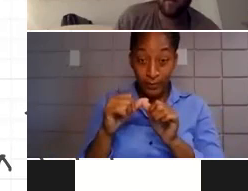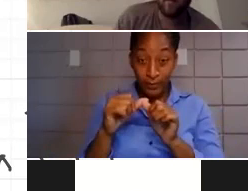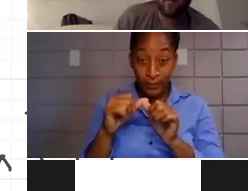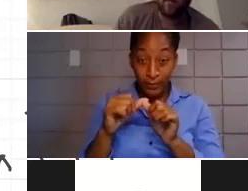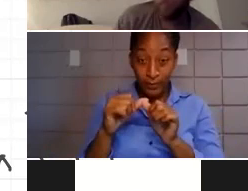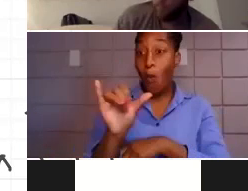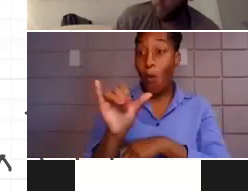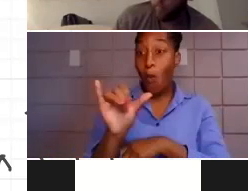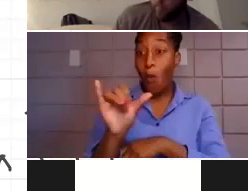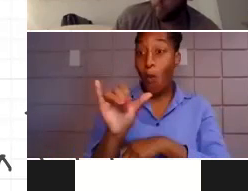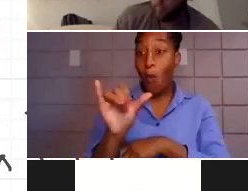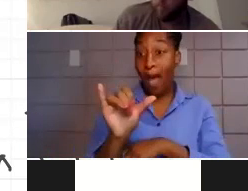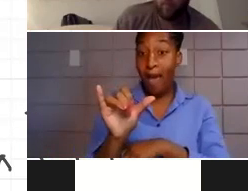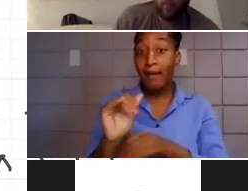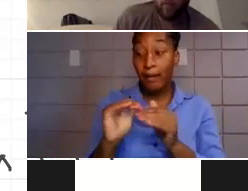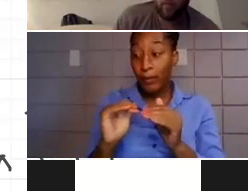Y initial.